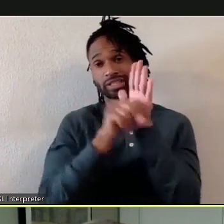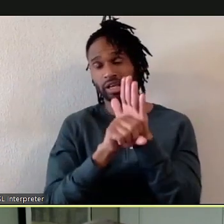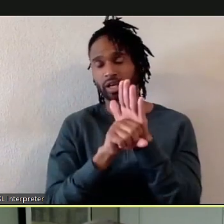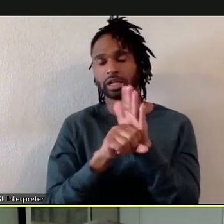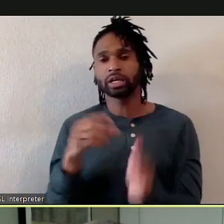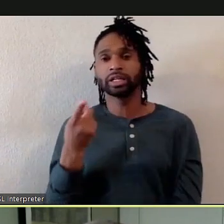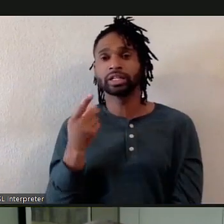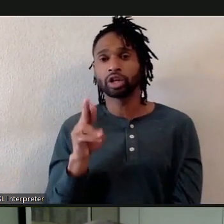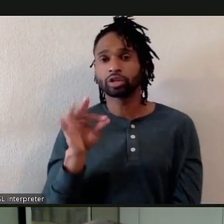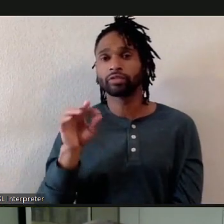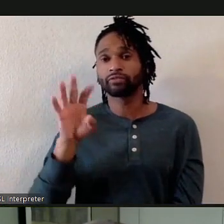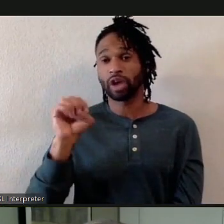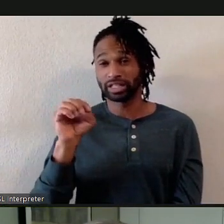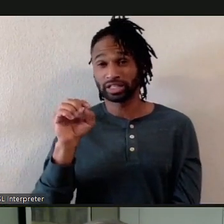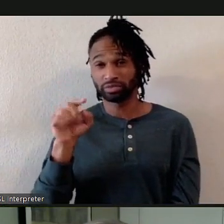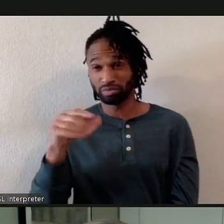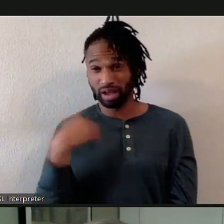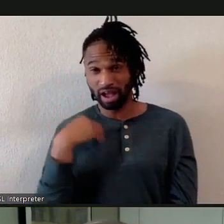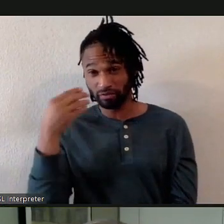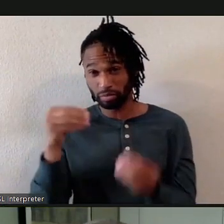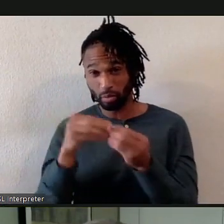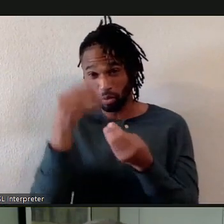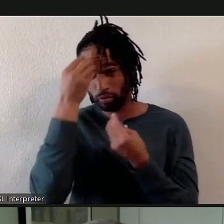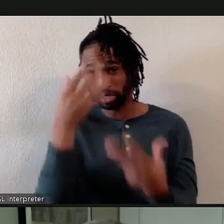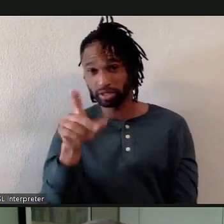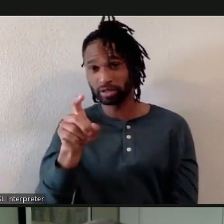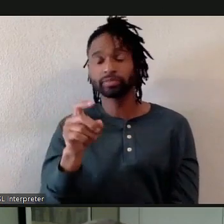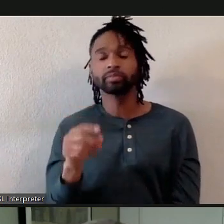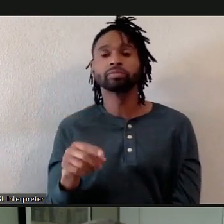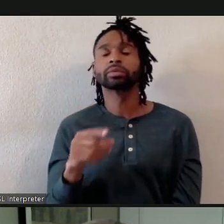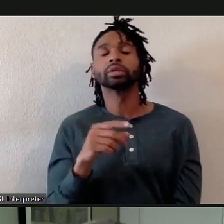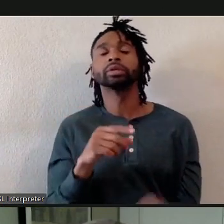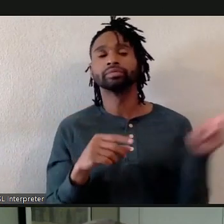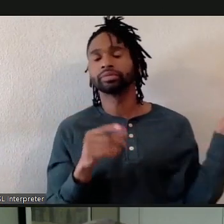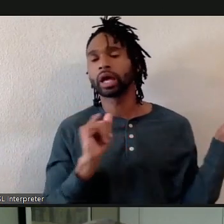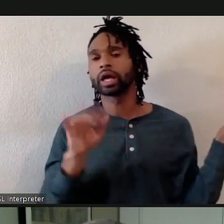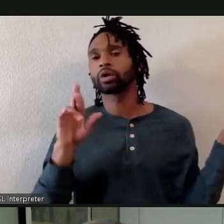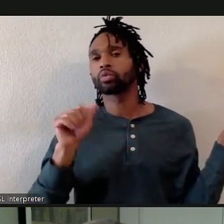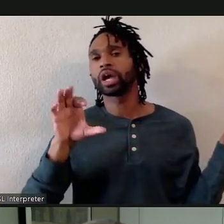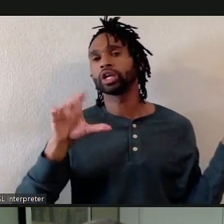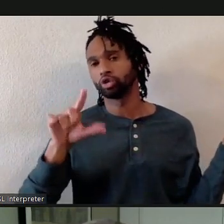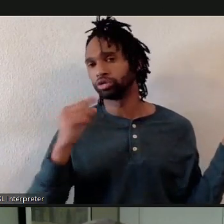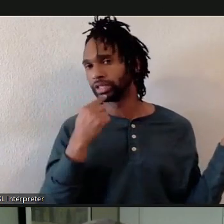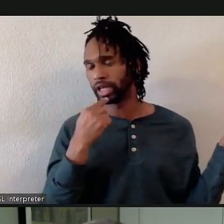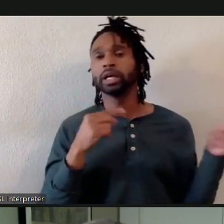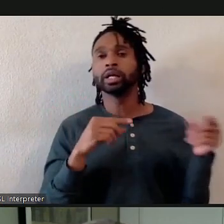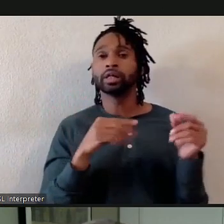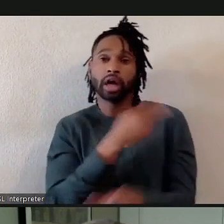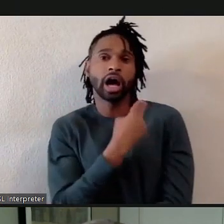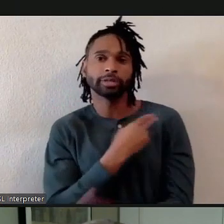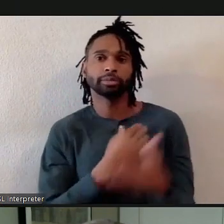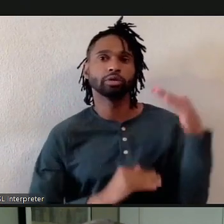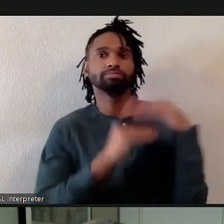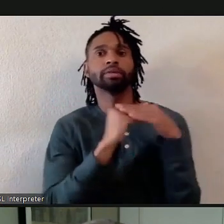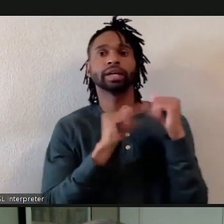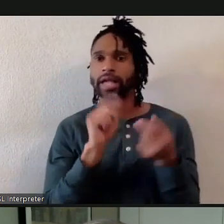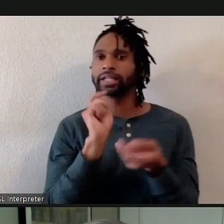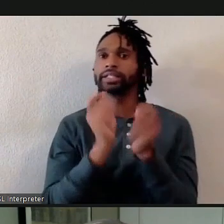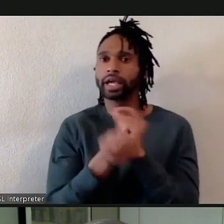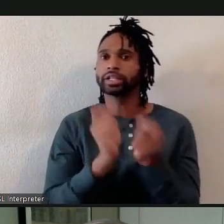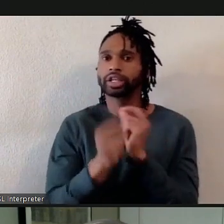information. I think it's as Rachel says, in that hospital capacity can change from hour to hour,